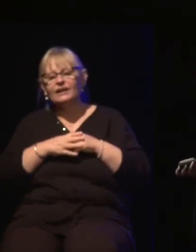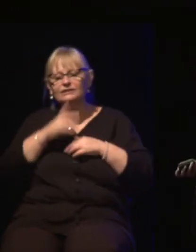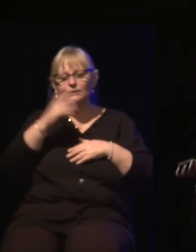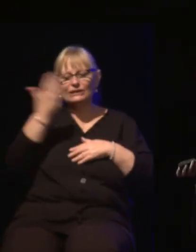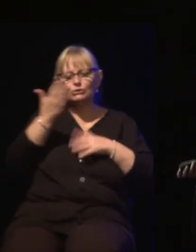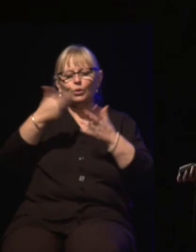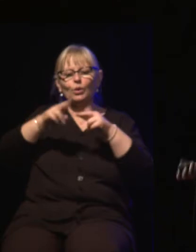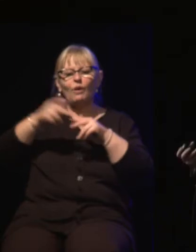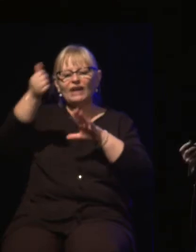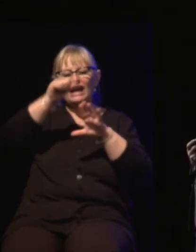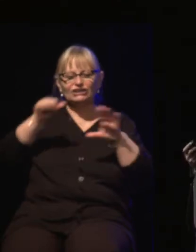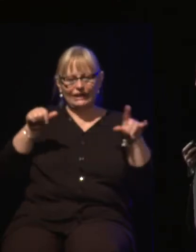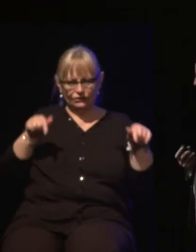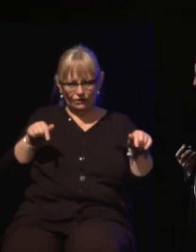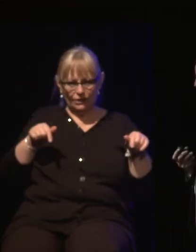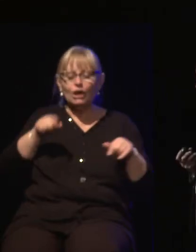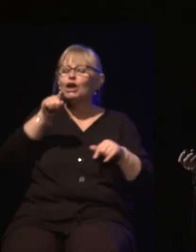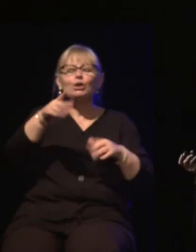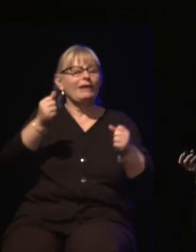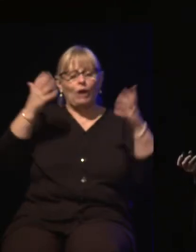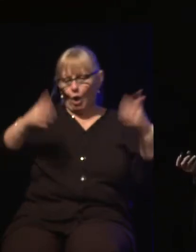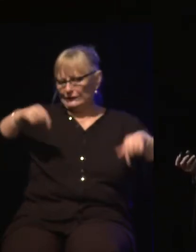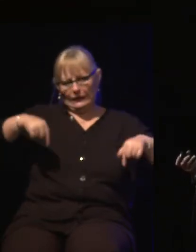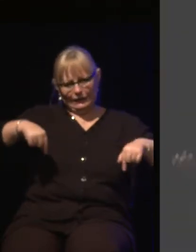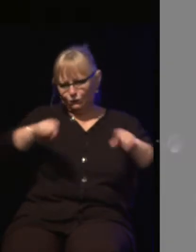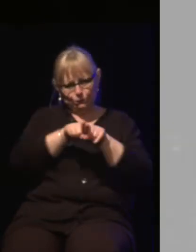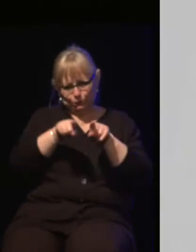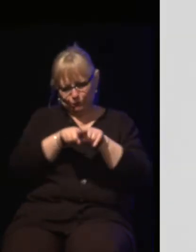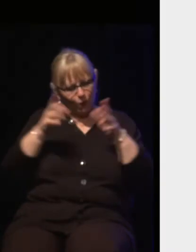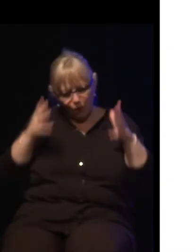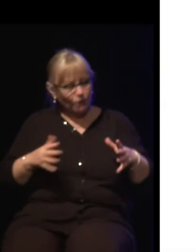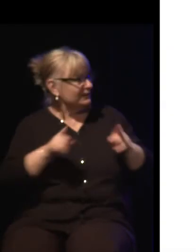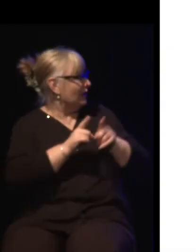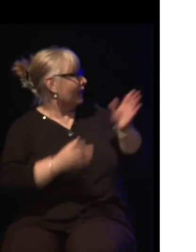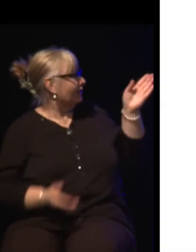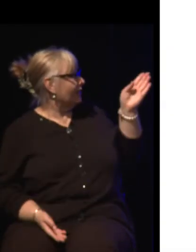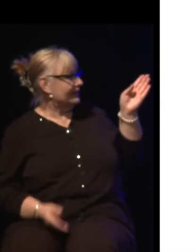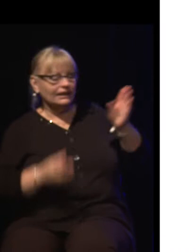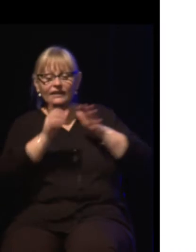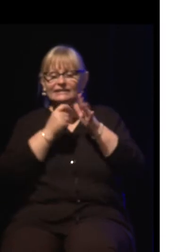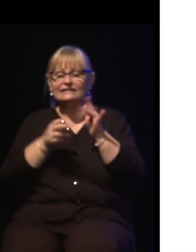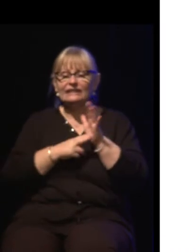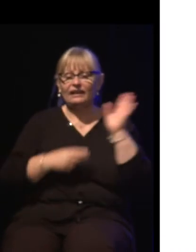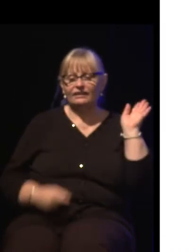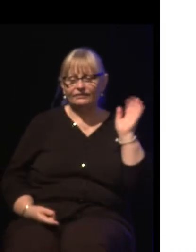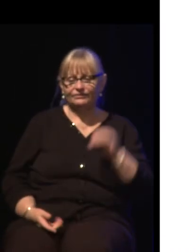Architecture there. You guys have a lot of Bauhaus-inspired architecture here as well, like this one in Deakin.